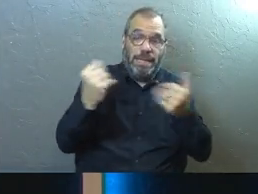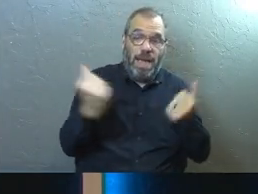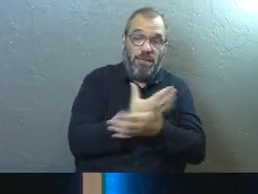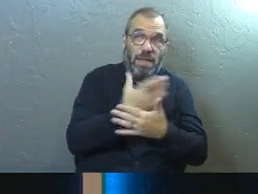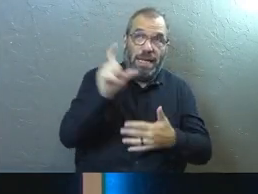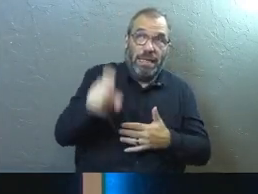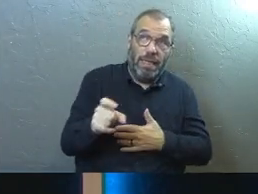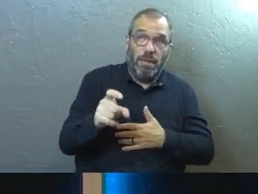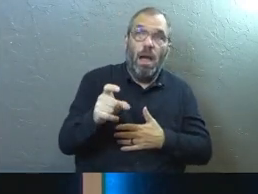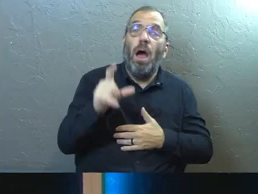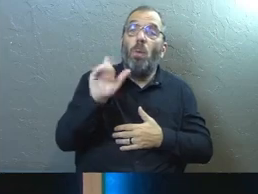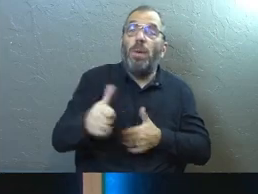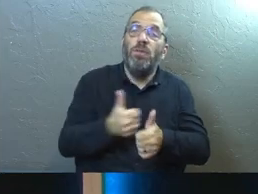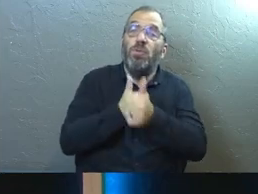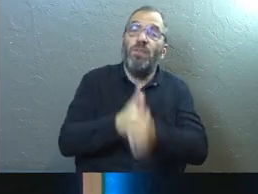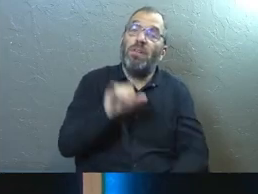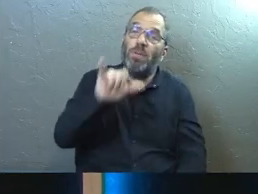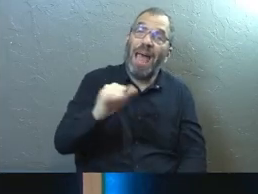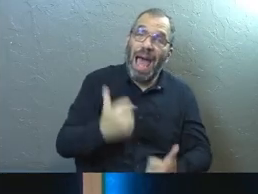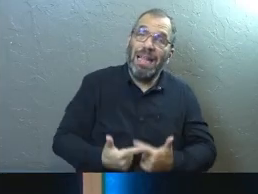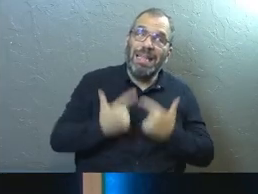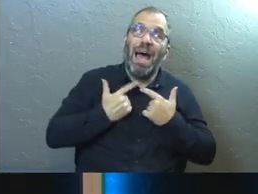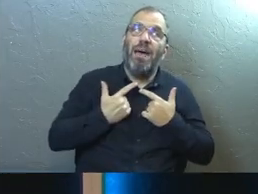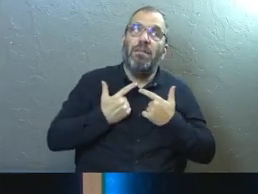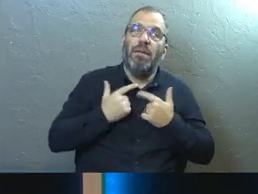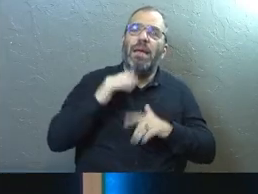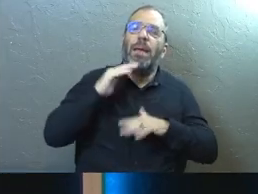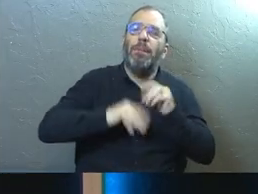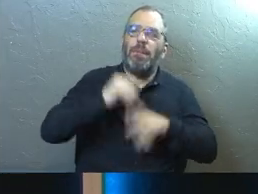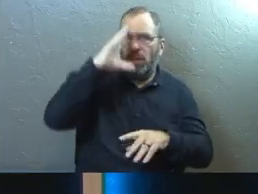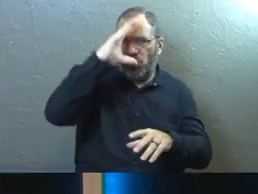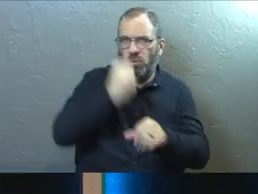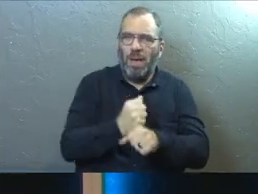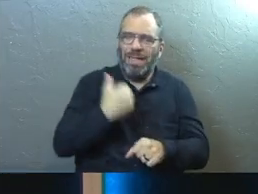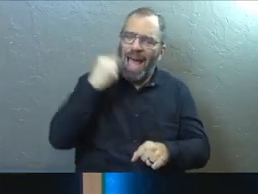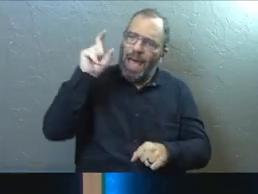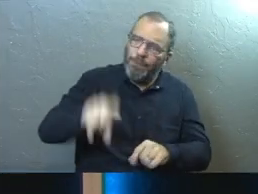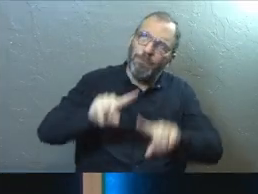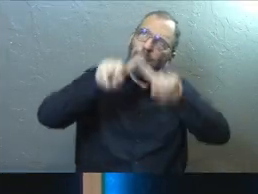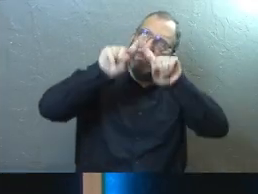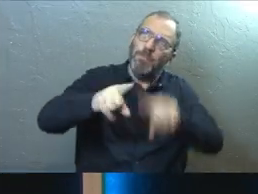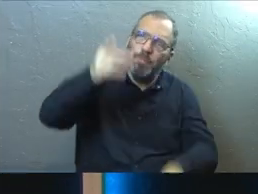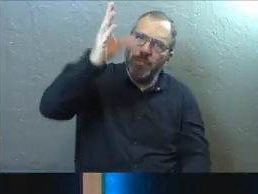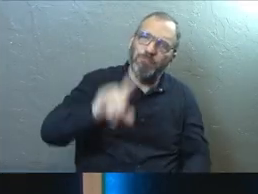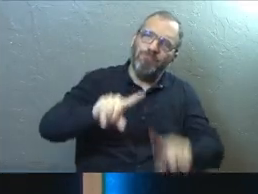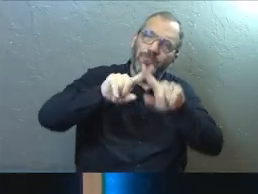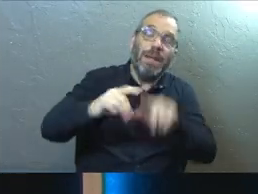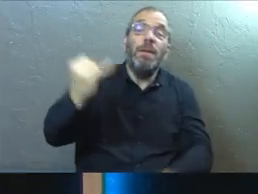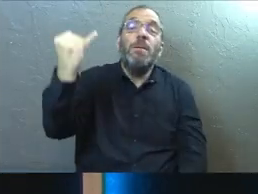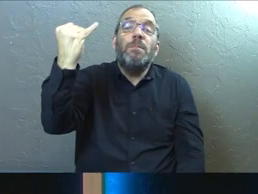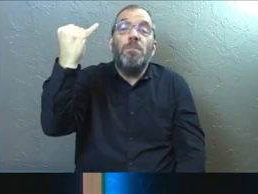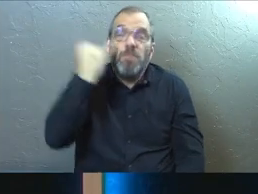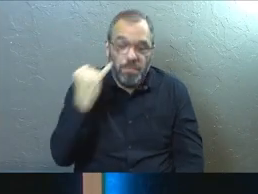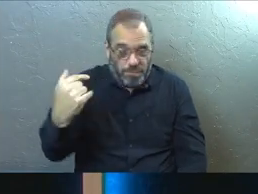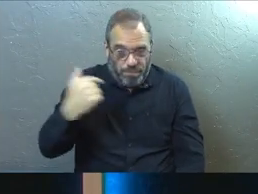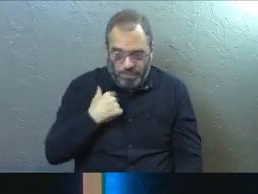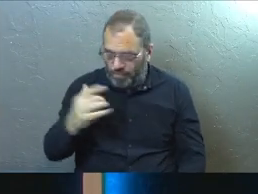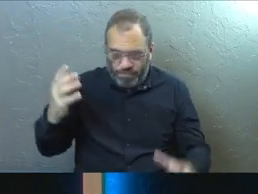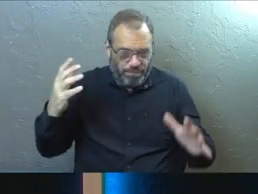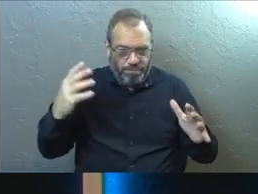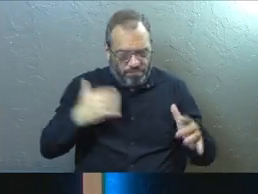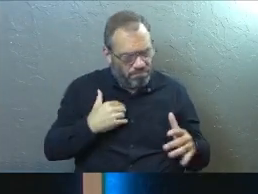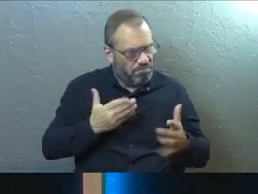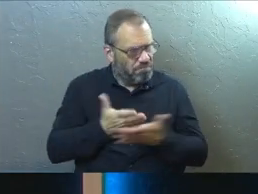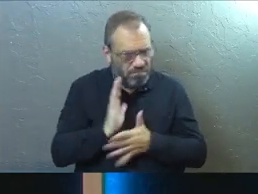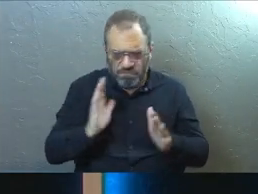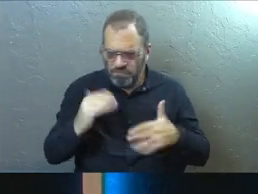everything that I need. When you live that kind of life, it builds trust. I have to rely on God. If I'm gonna be the person that says, hey, I'm